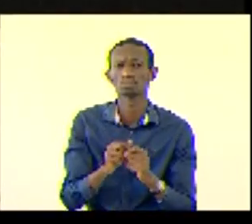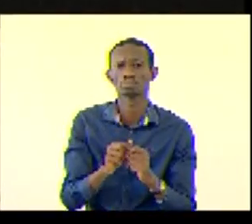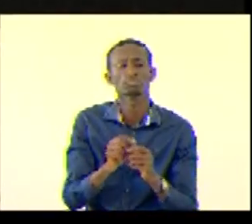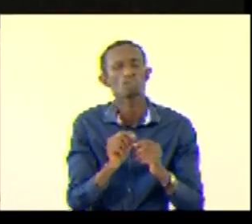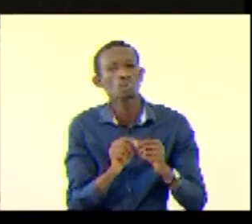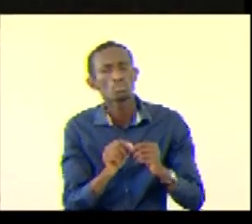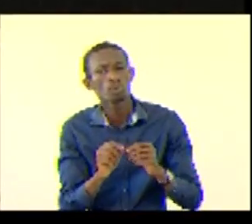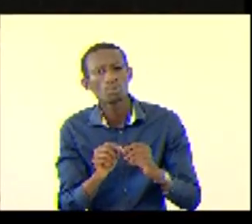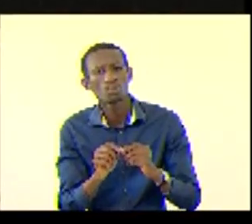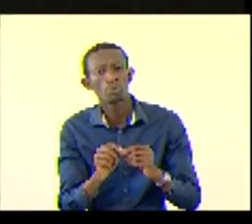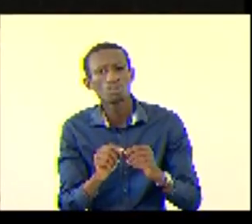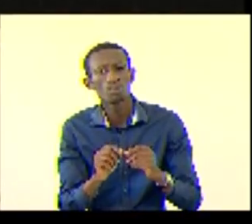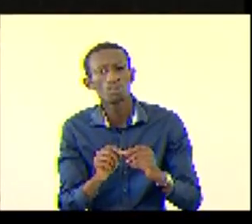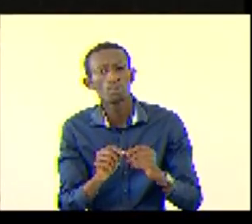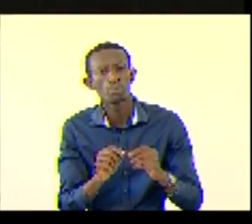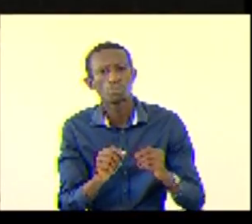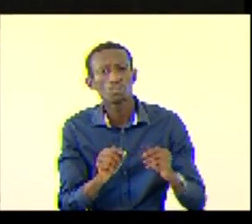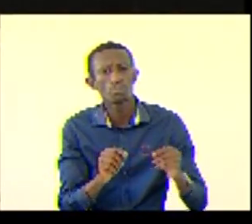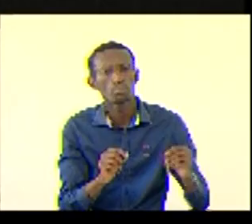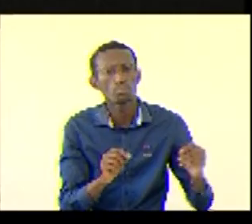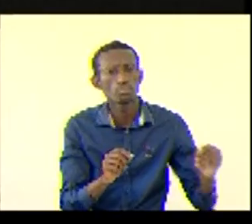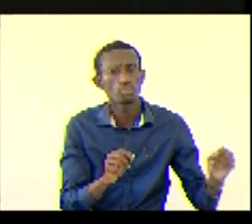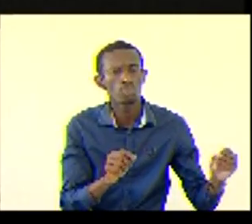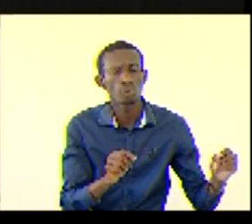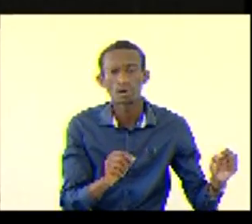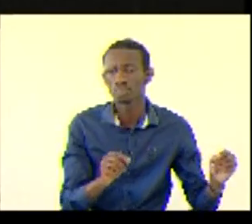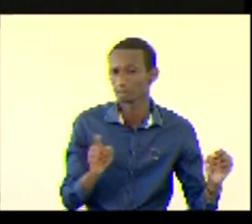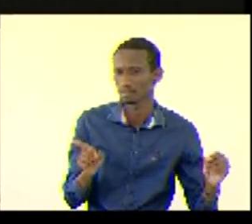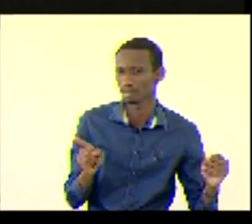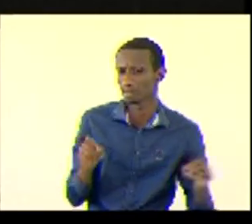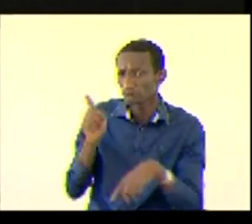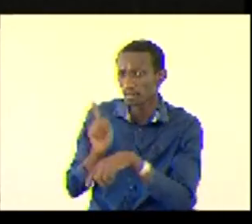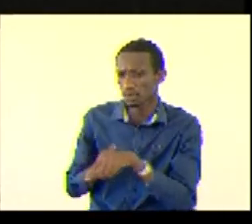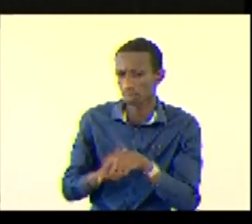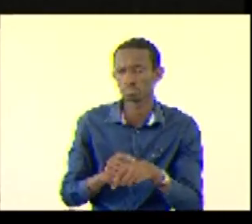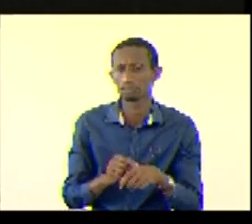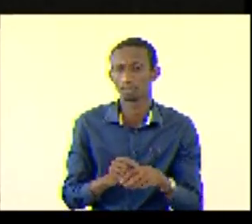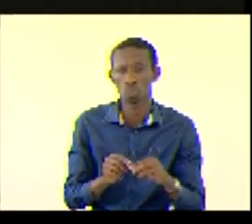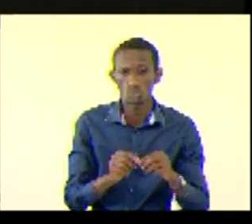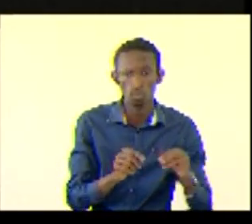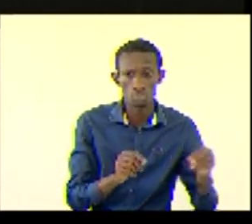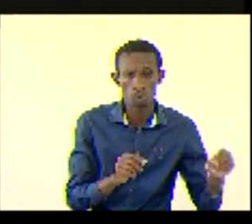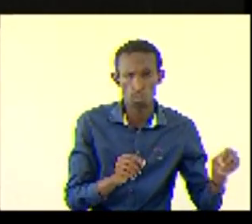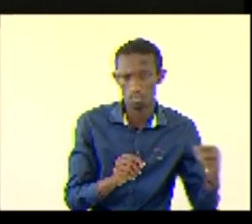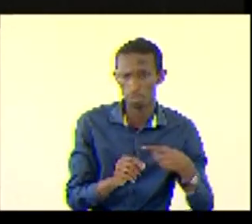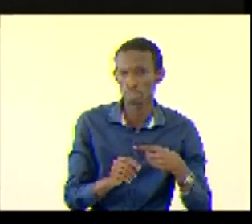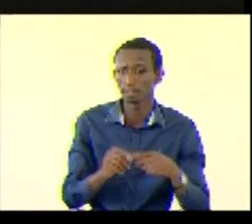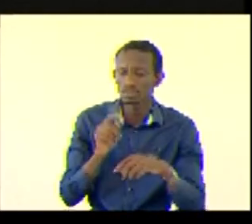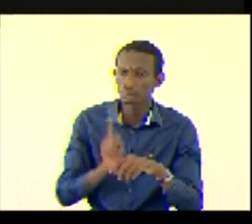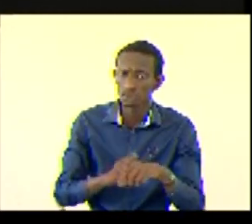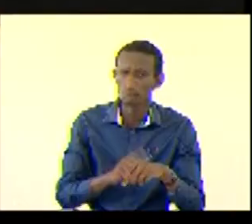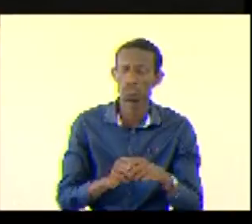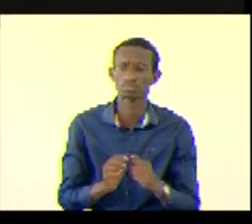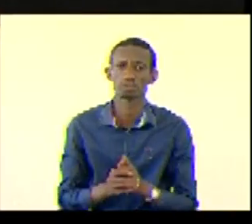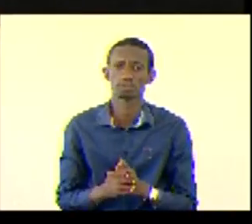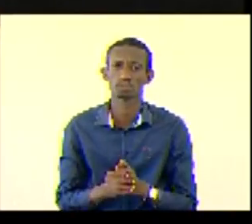is, this is the time taken here. The time taken is in seconds. Whenever you are plotting the